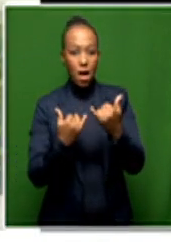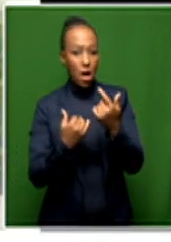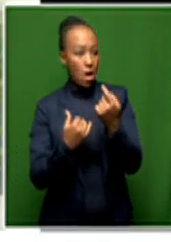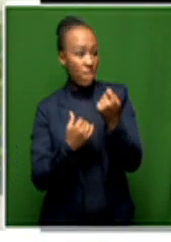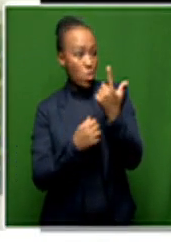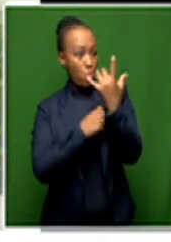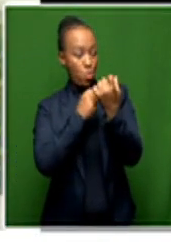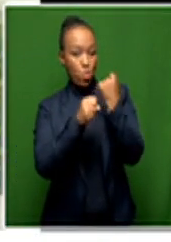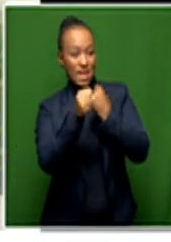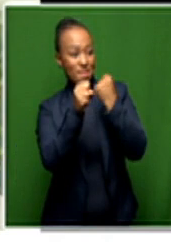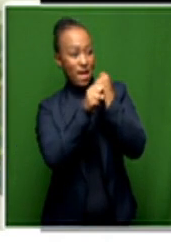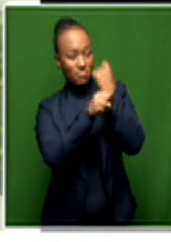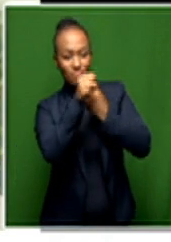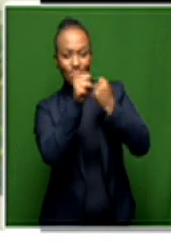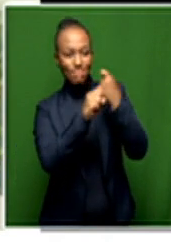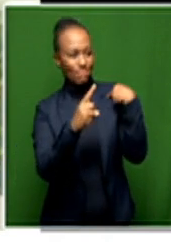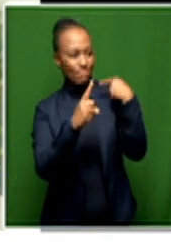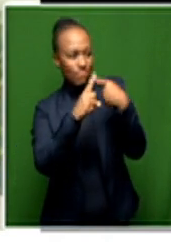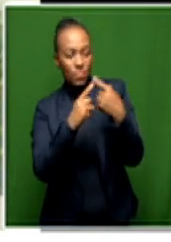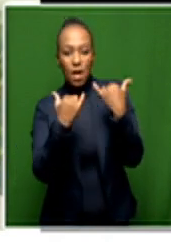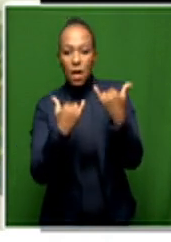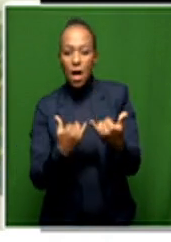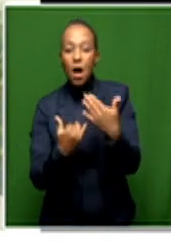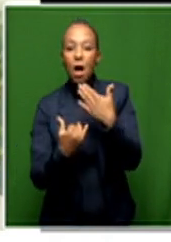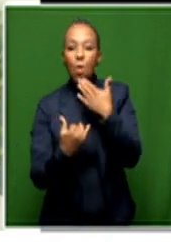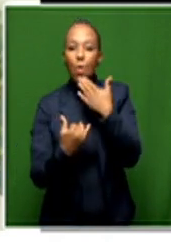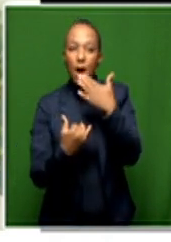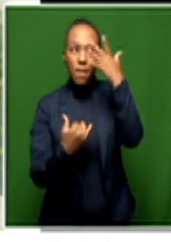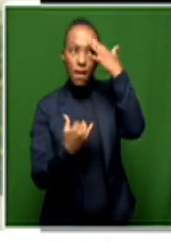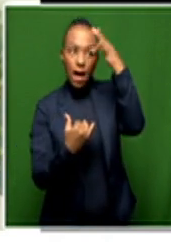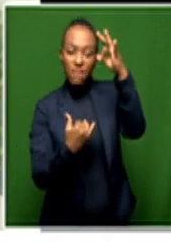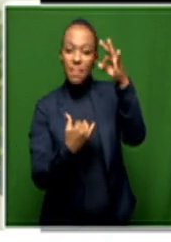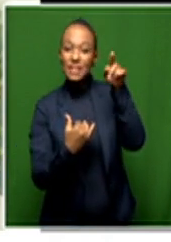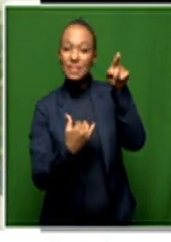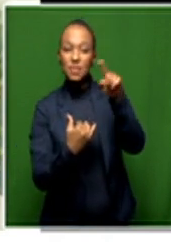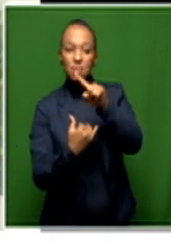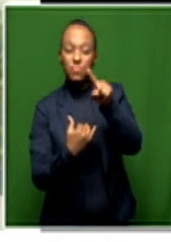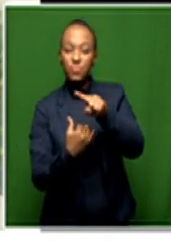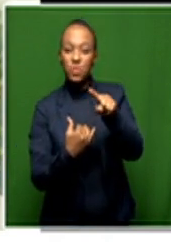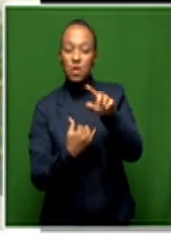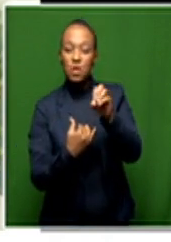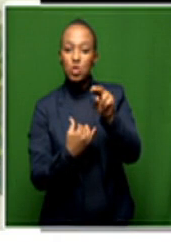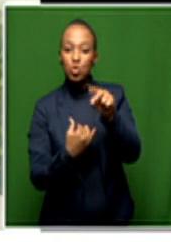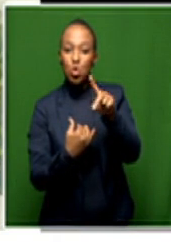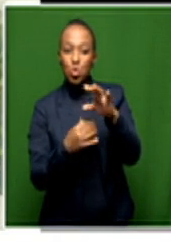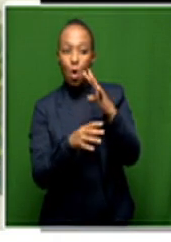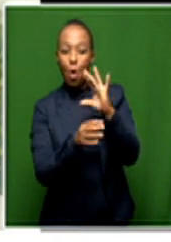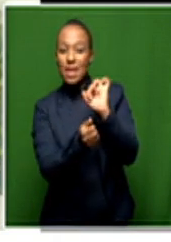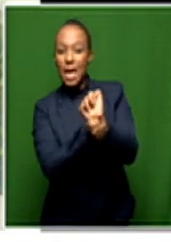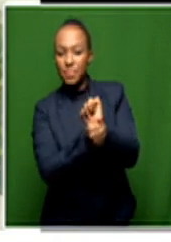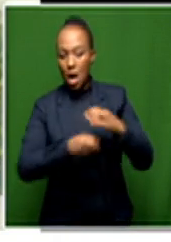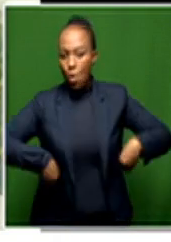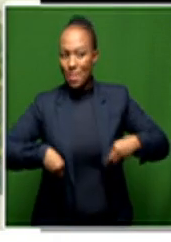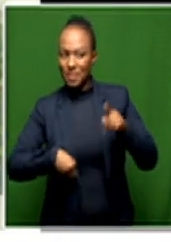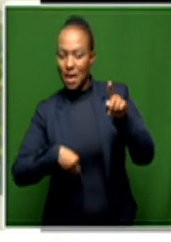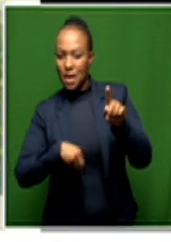few years, you look at in the context of state capture and the testimony coming out at the Zondo Commission. And of